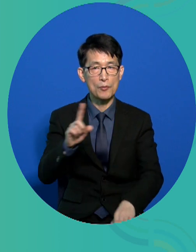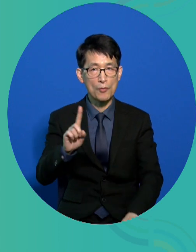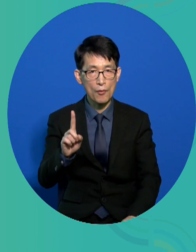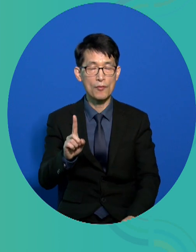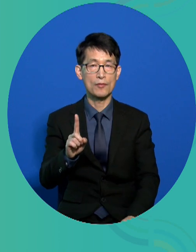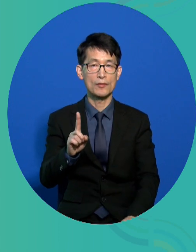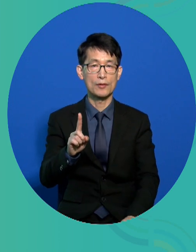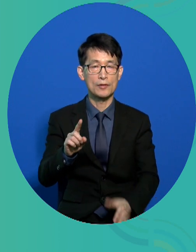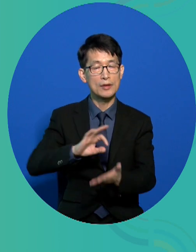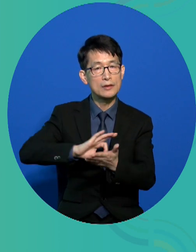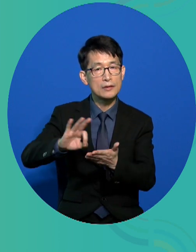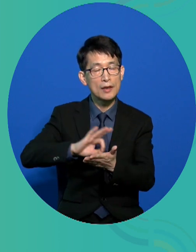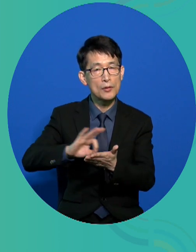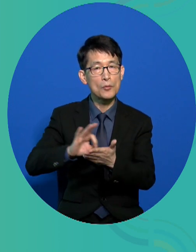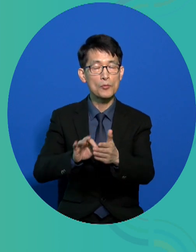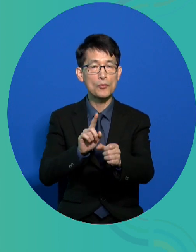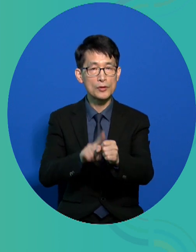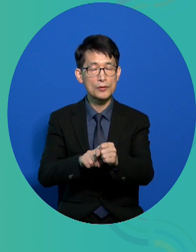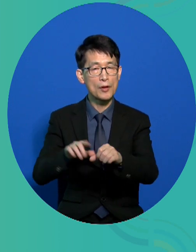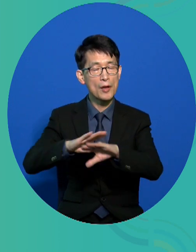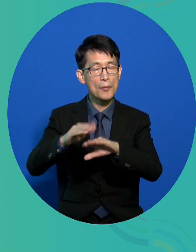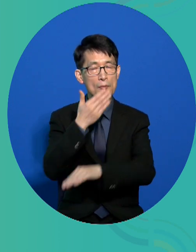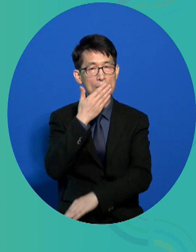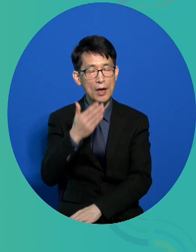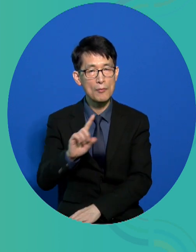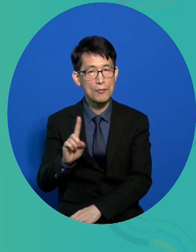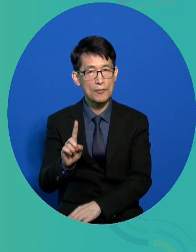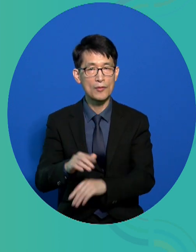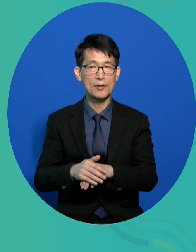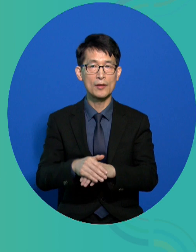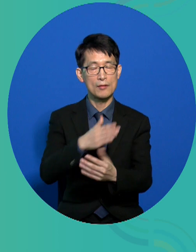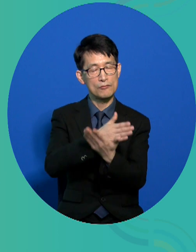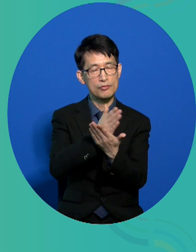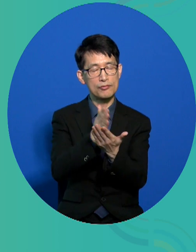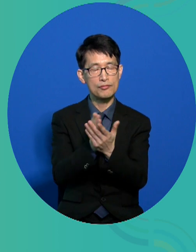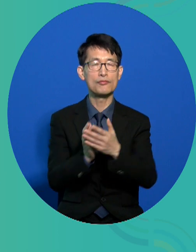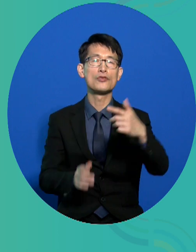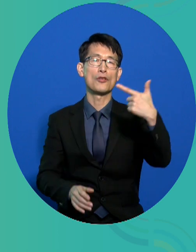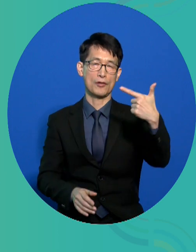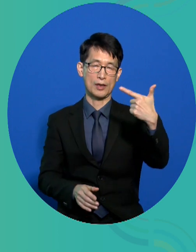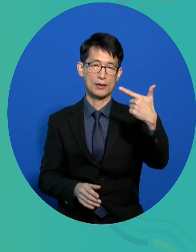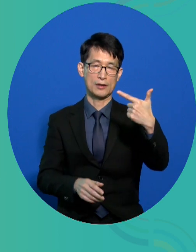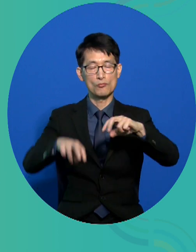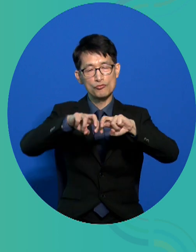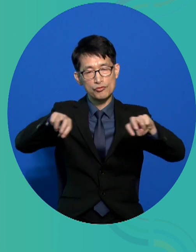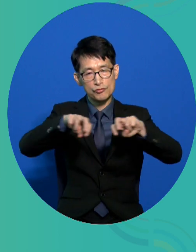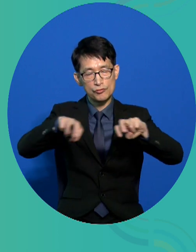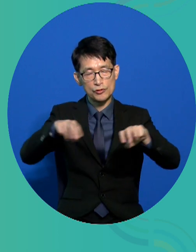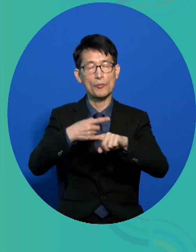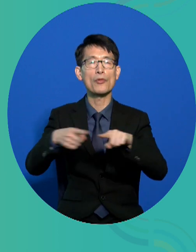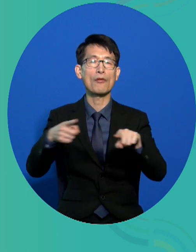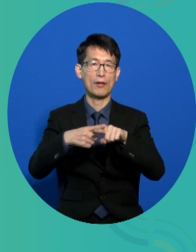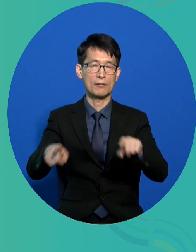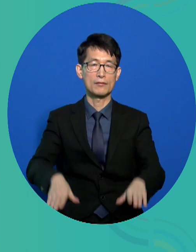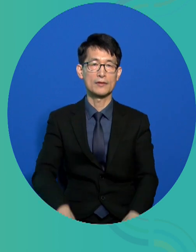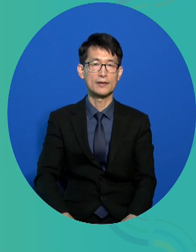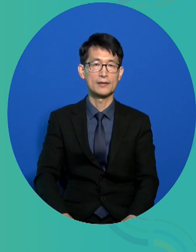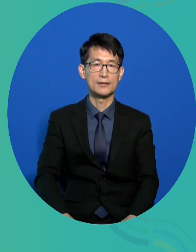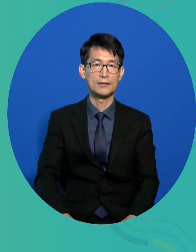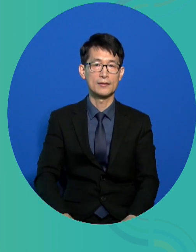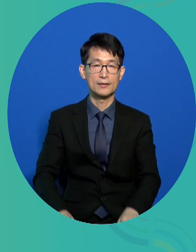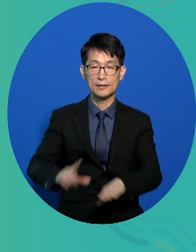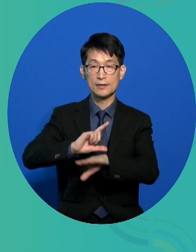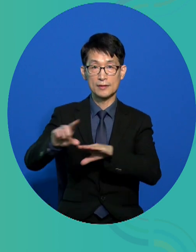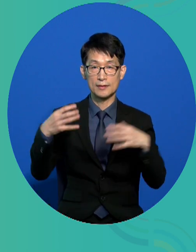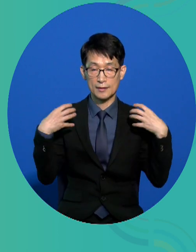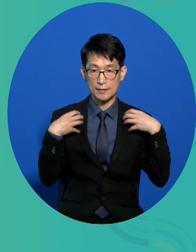included innovation cost, the usage, and the issue solution possibilities.